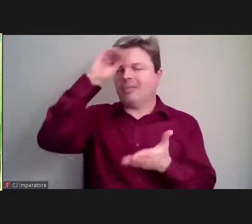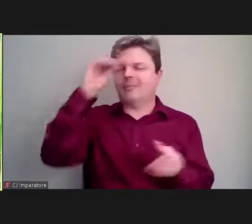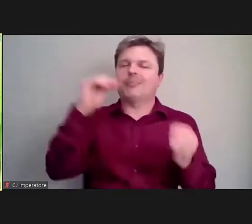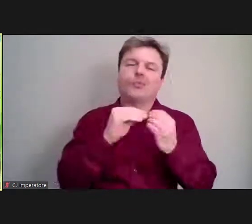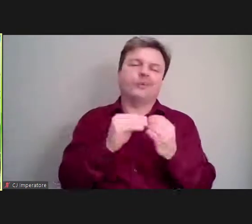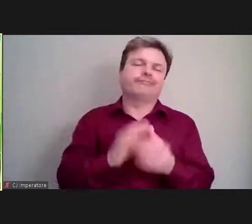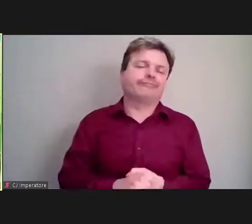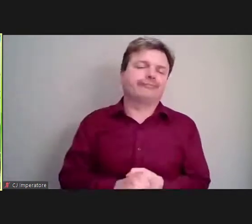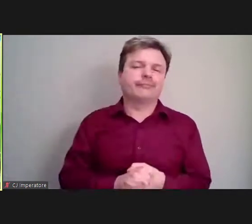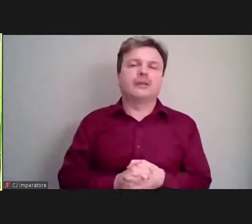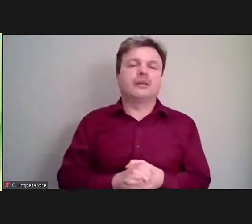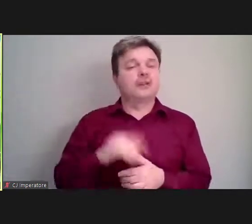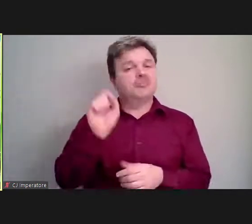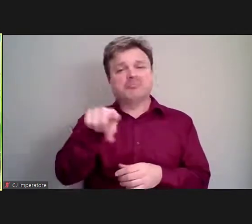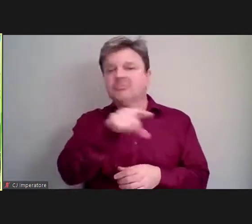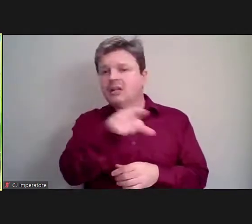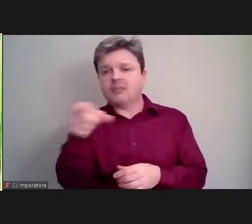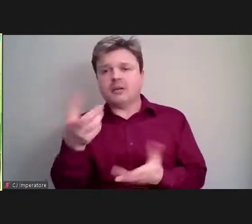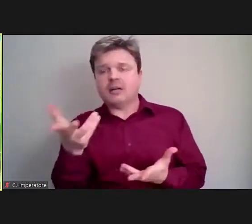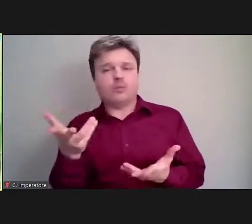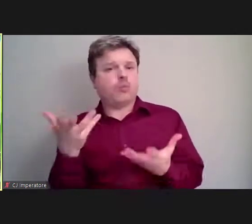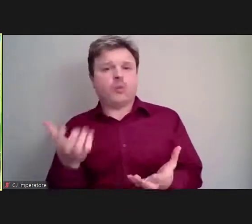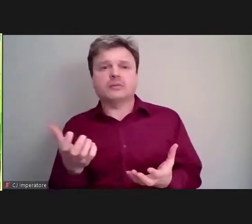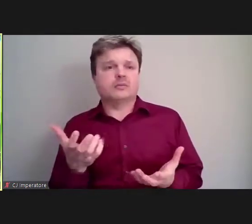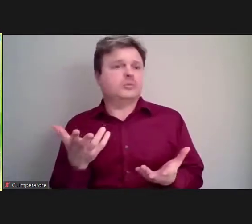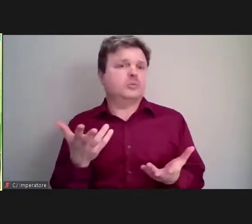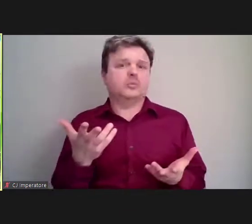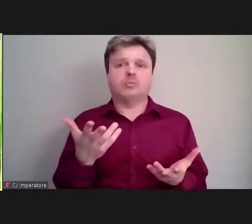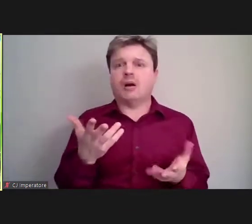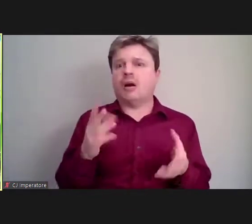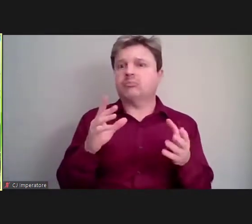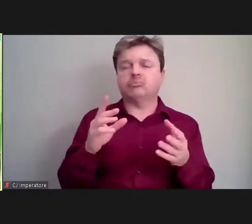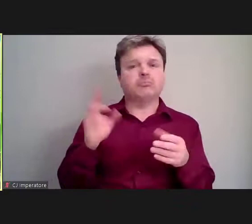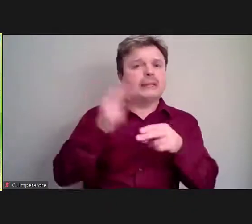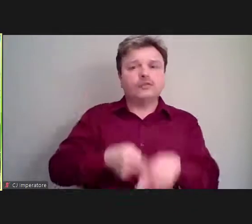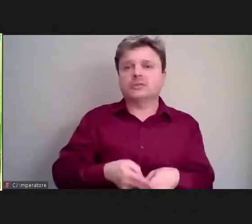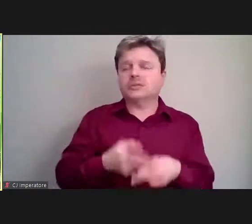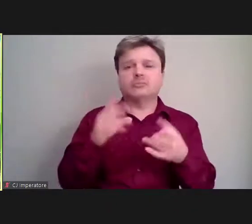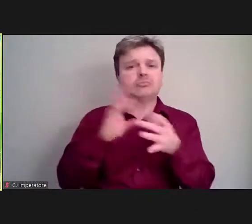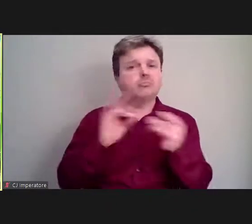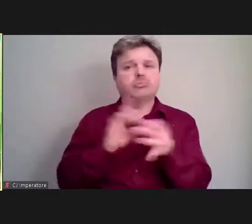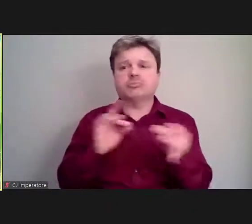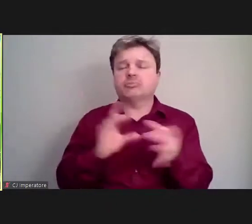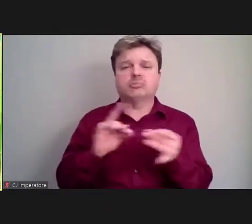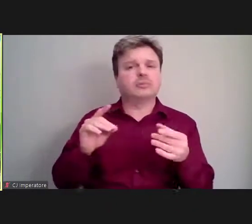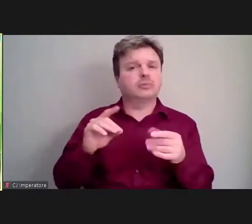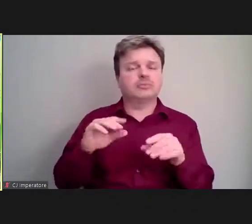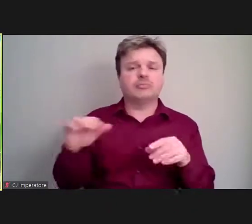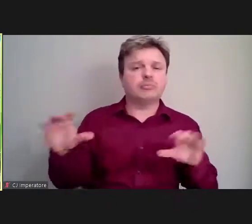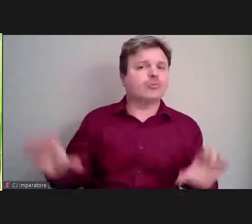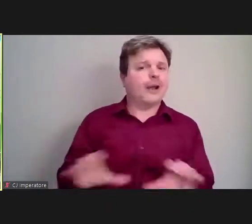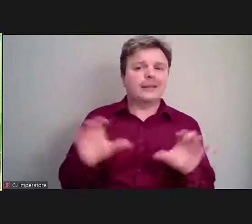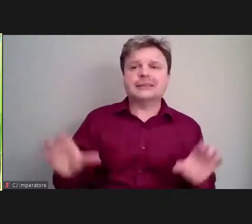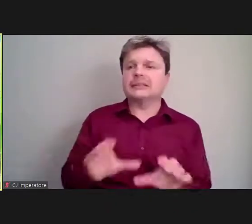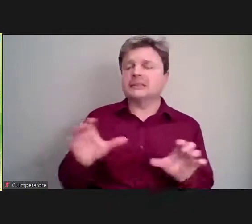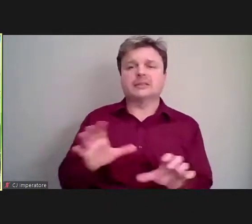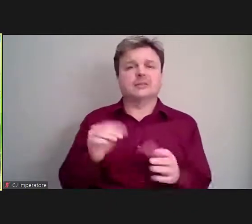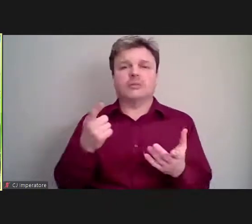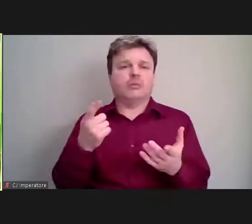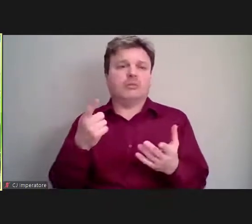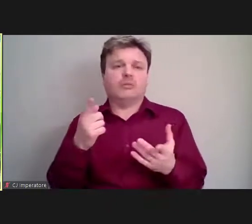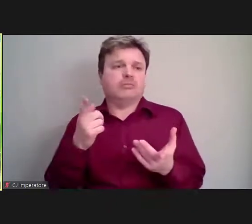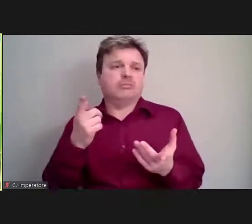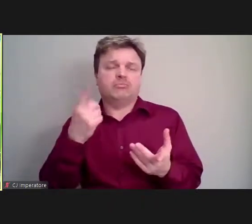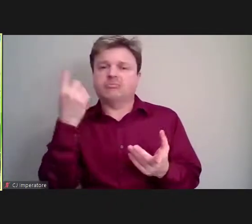Does anyone else want to ask, like just mention a practice or follow up on anything? Ask about something that